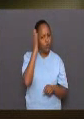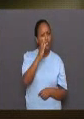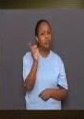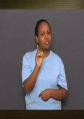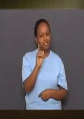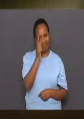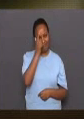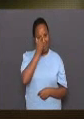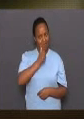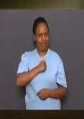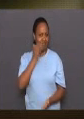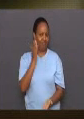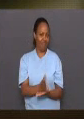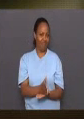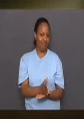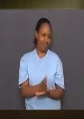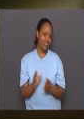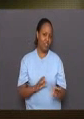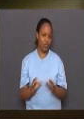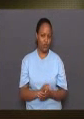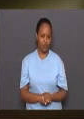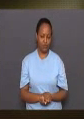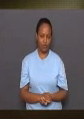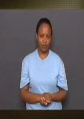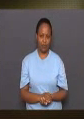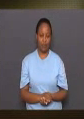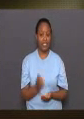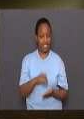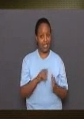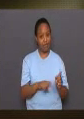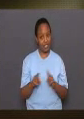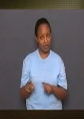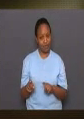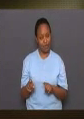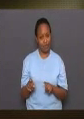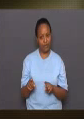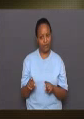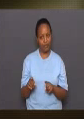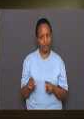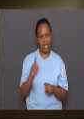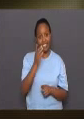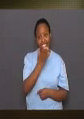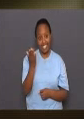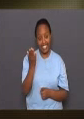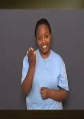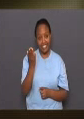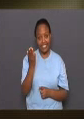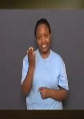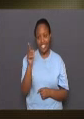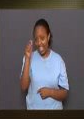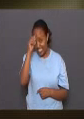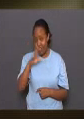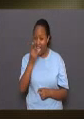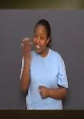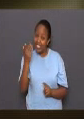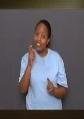in that person. Also, you begin to wonder if anything else that person